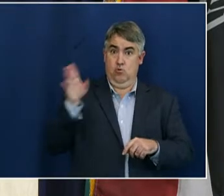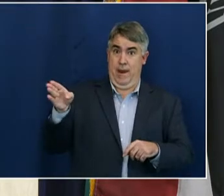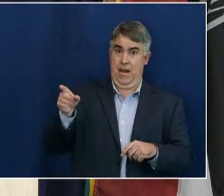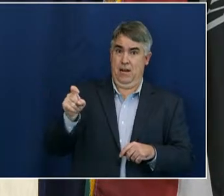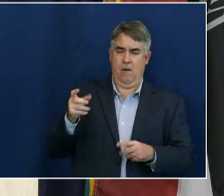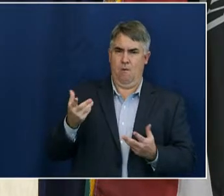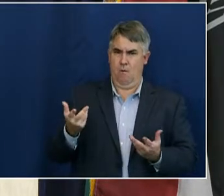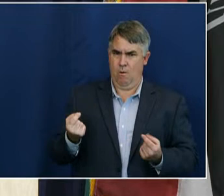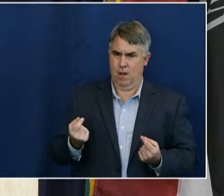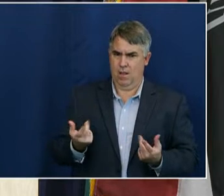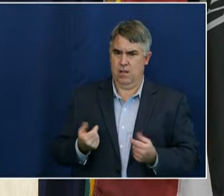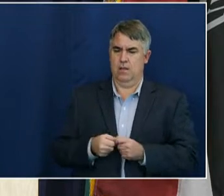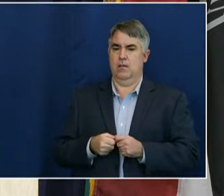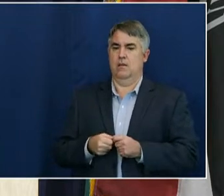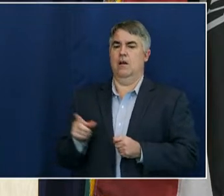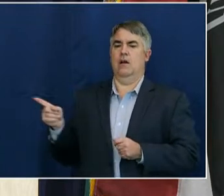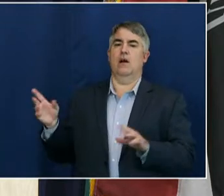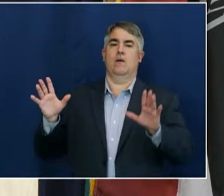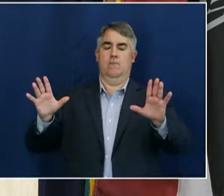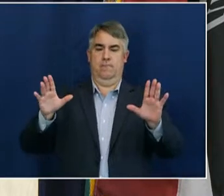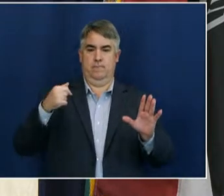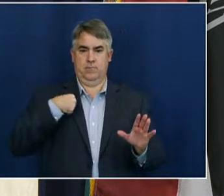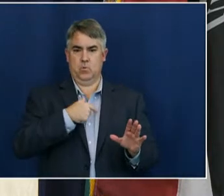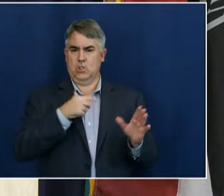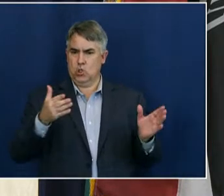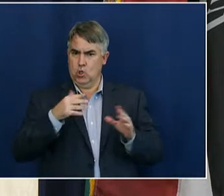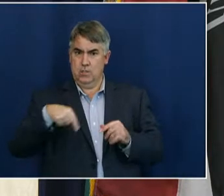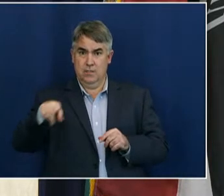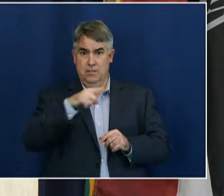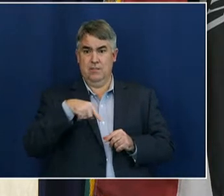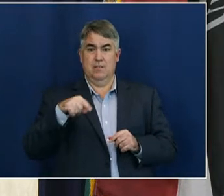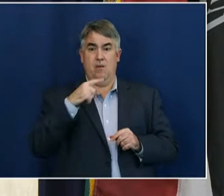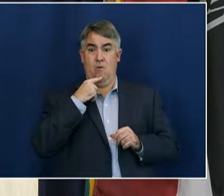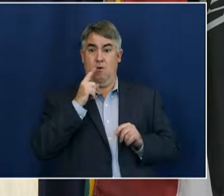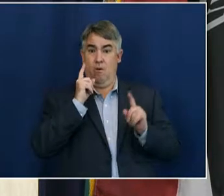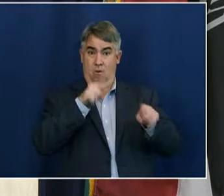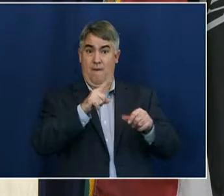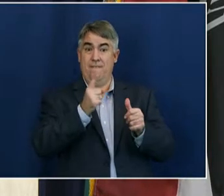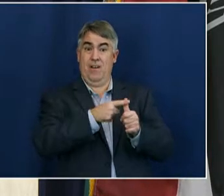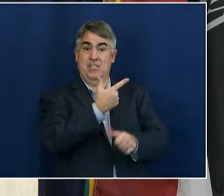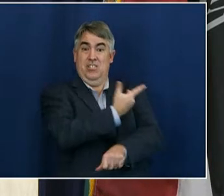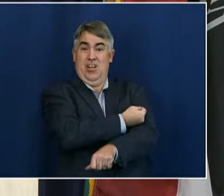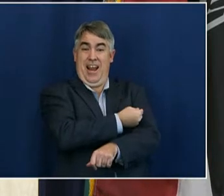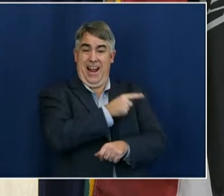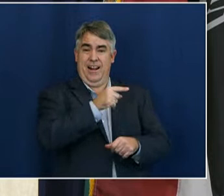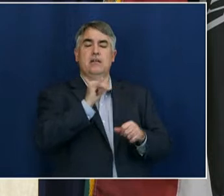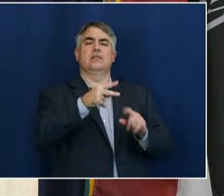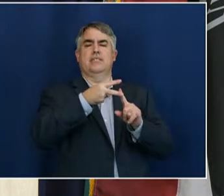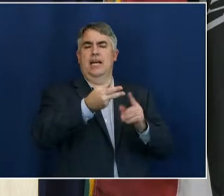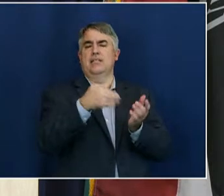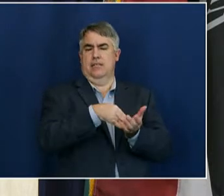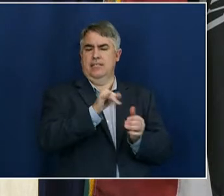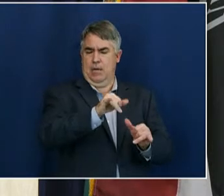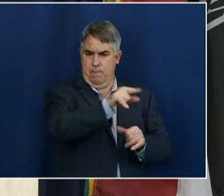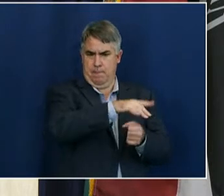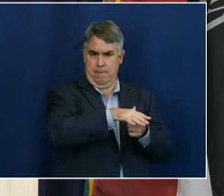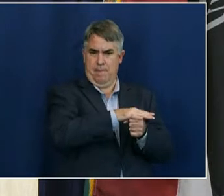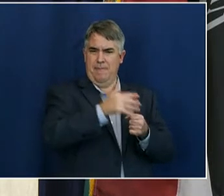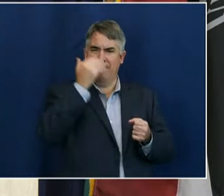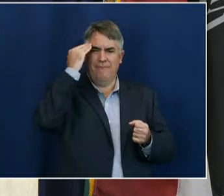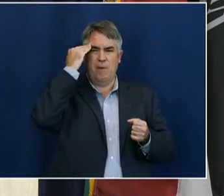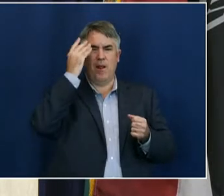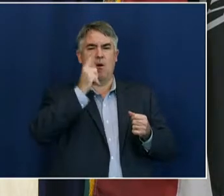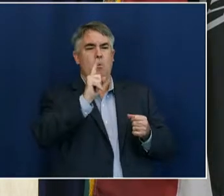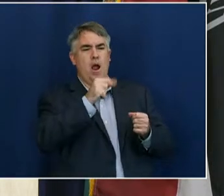second vaccination. They'll be familiar with them. They'll know the procedure and protocols, and also ensure that it's a similar vaccine. And so we are